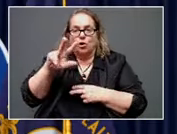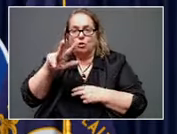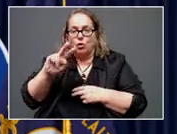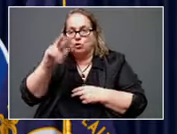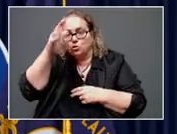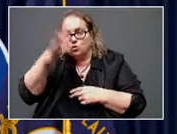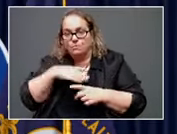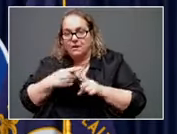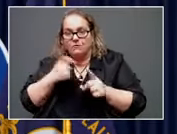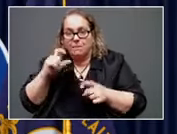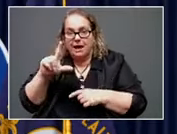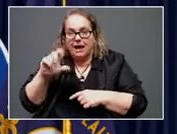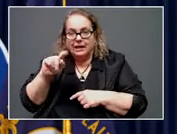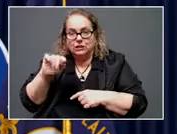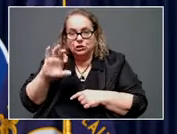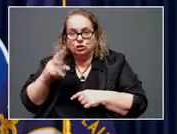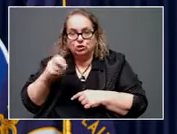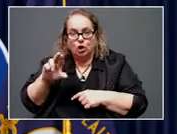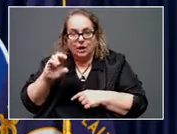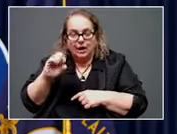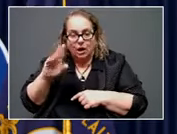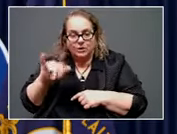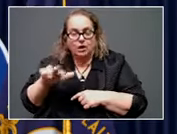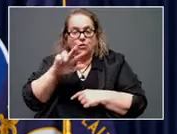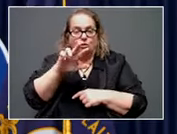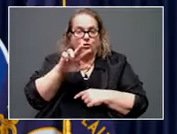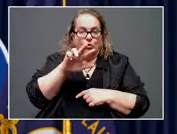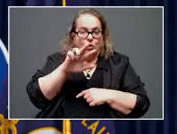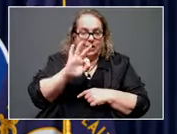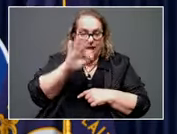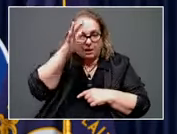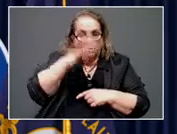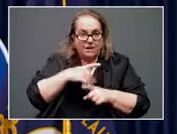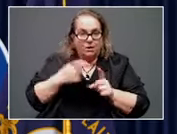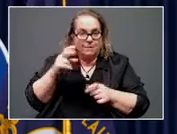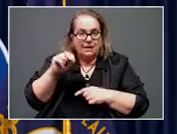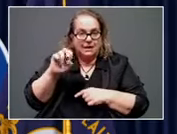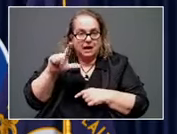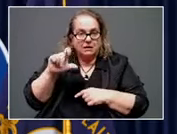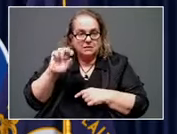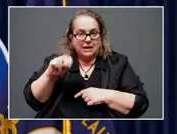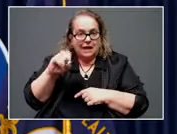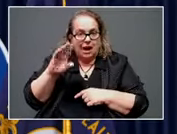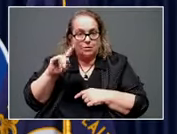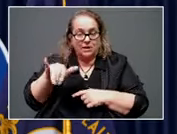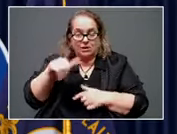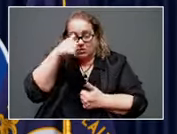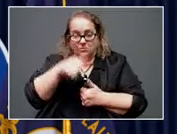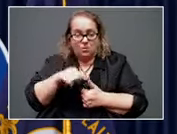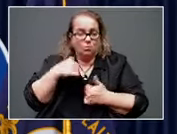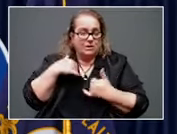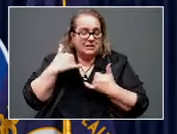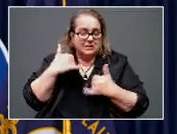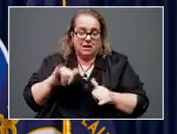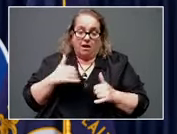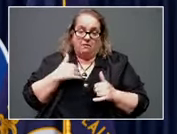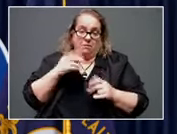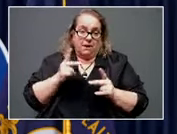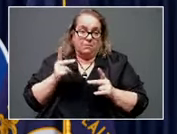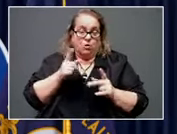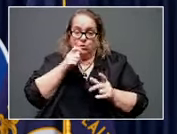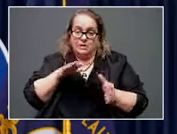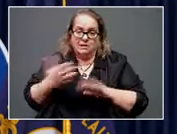a 49-year-old man from Nelson County. So remember, we're still losing people that are far too young. On